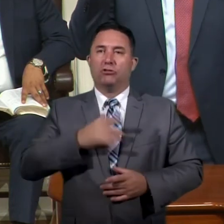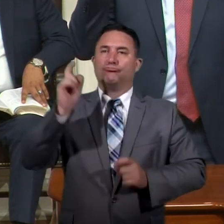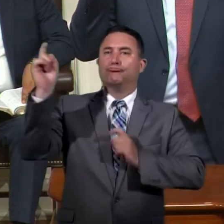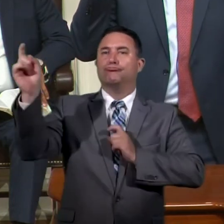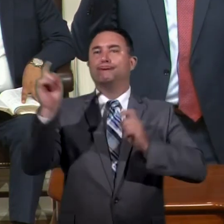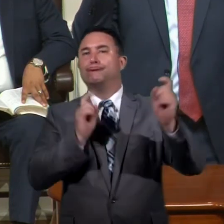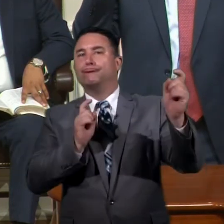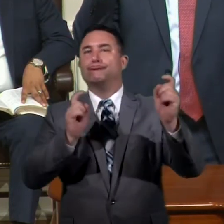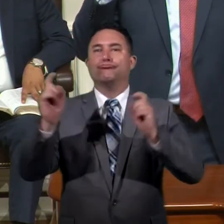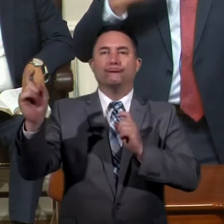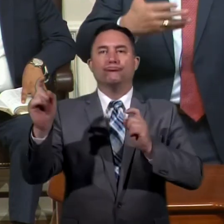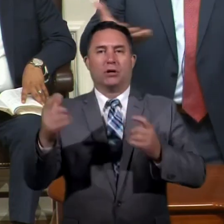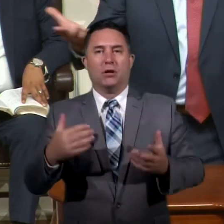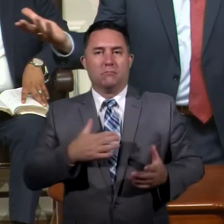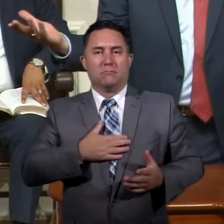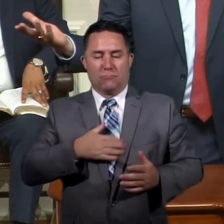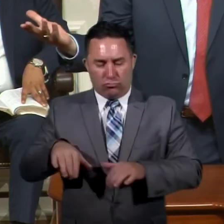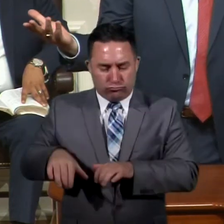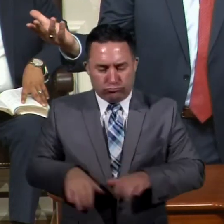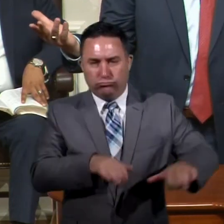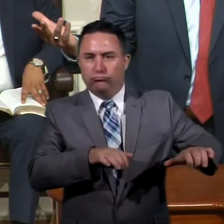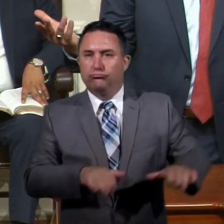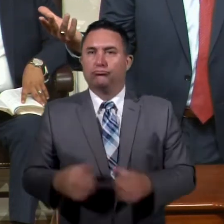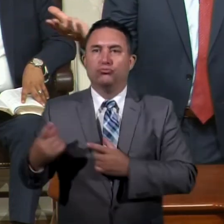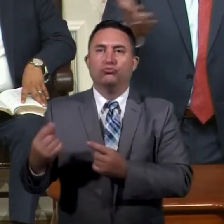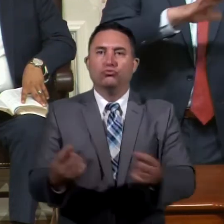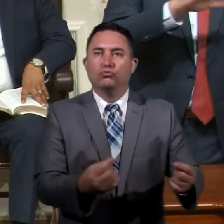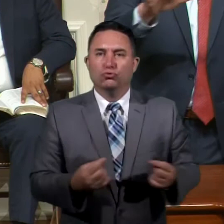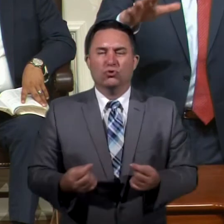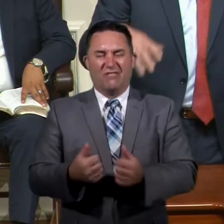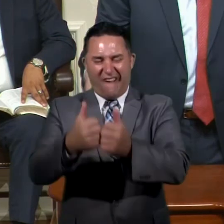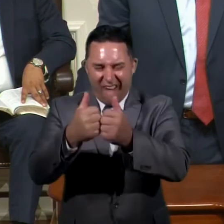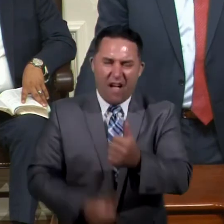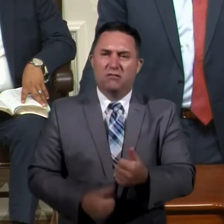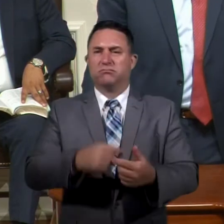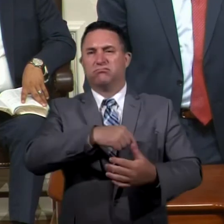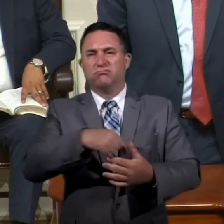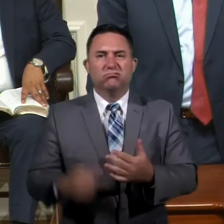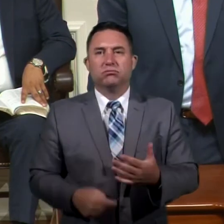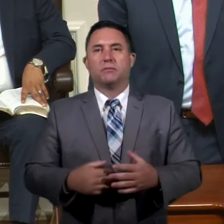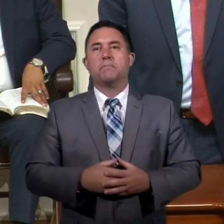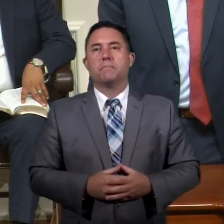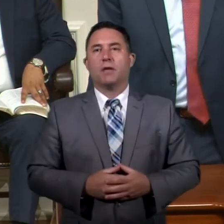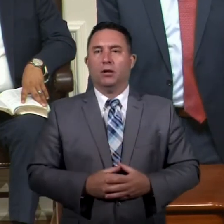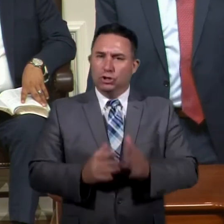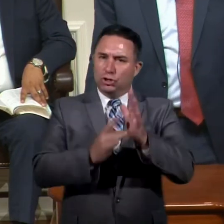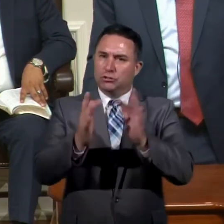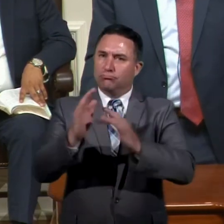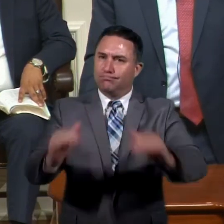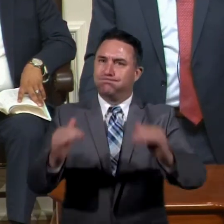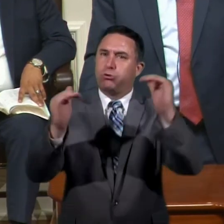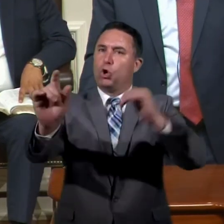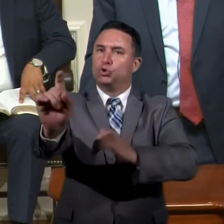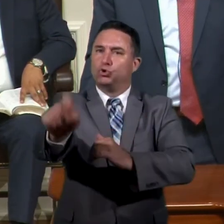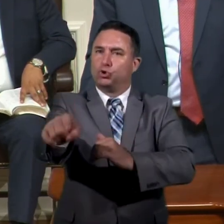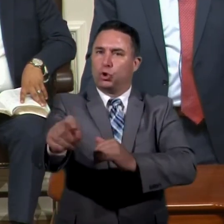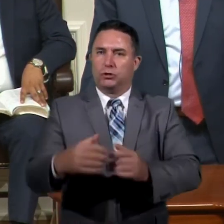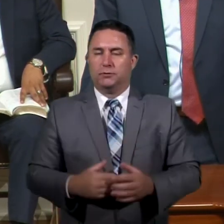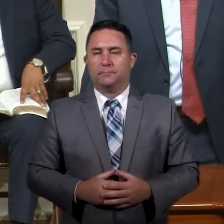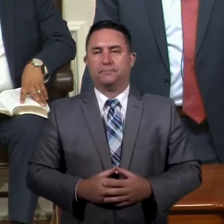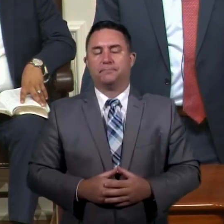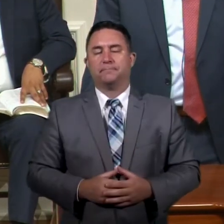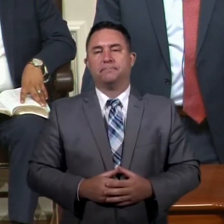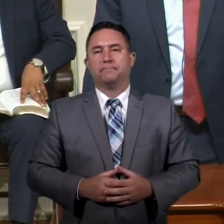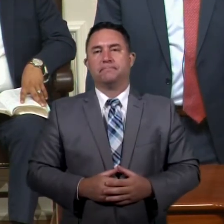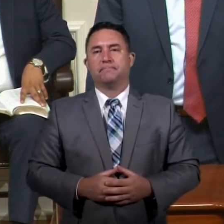countenance. En mi contenencia in también. My conduct. En mi conducta también. Every way. En toda manera, él he debe ought ser to be exalted. Sí, debe ser